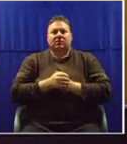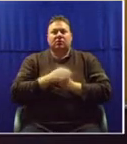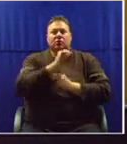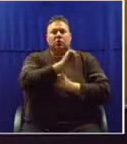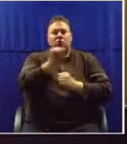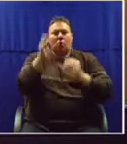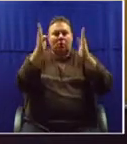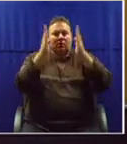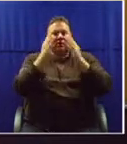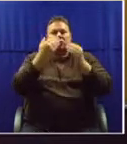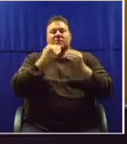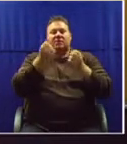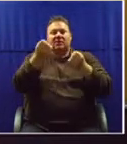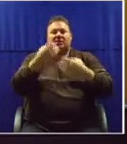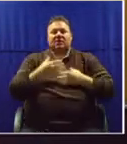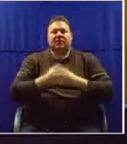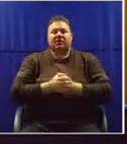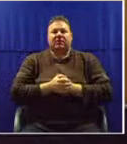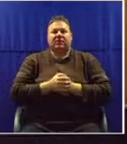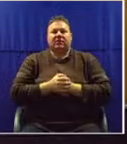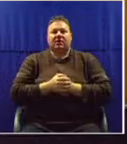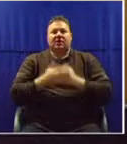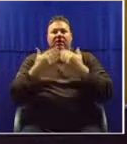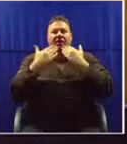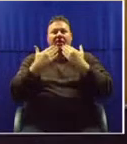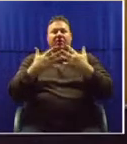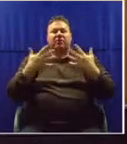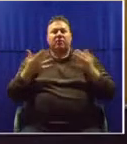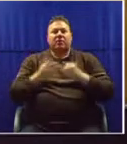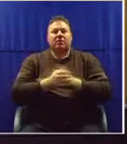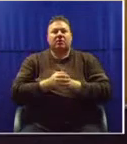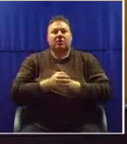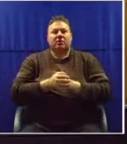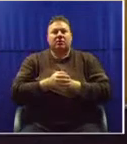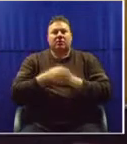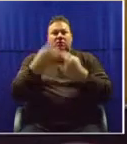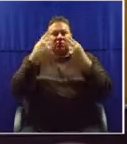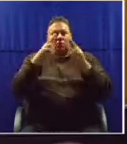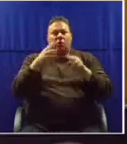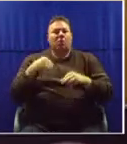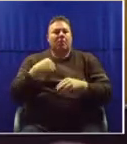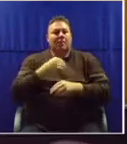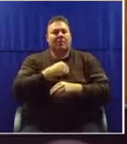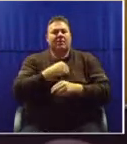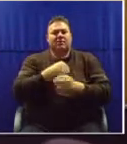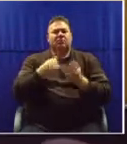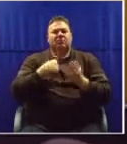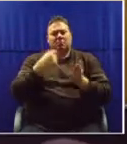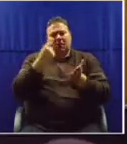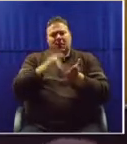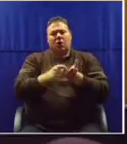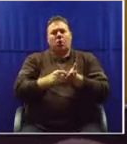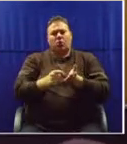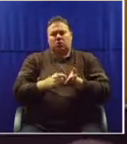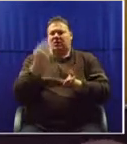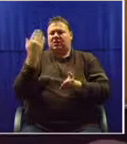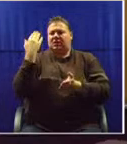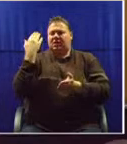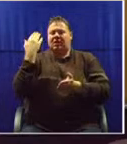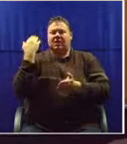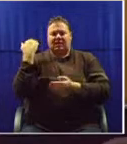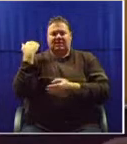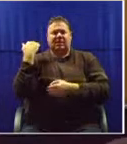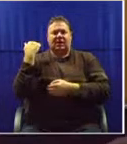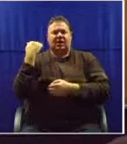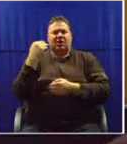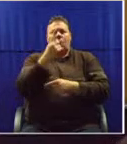please? Thank you very much. Honorable members, I noted that yesterday it took us exactly an hour,